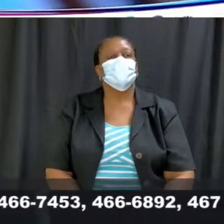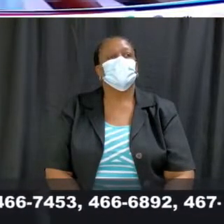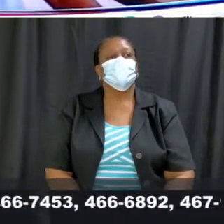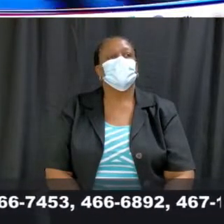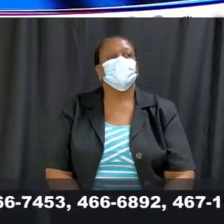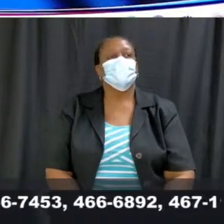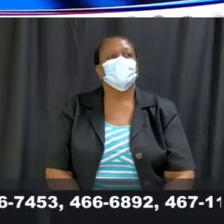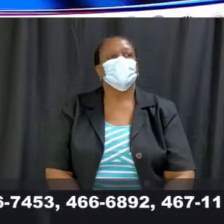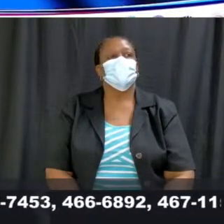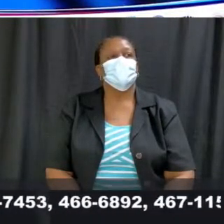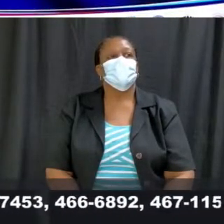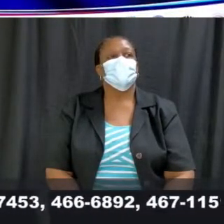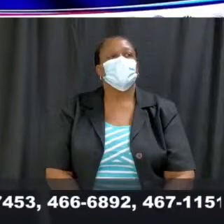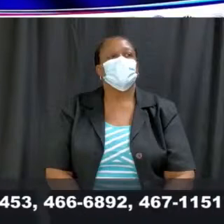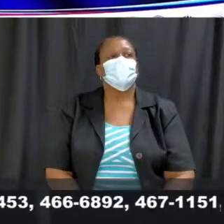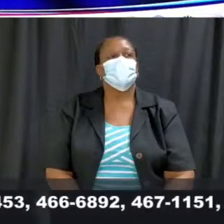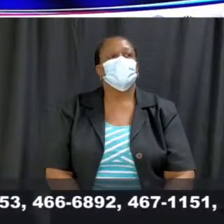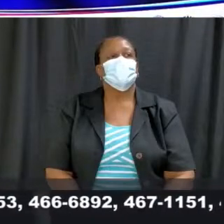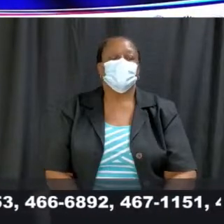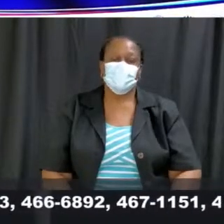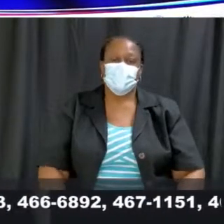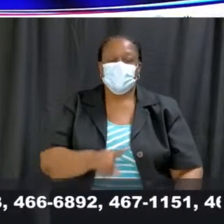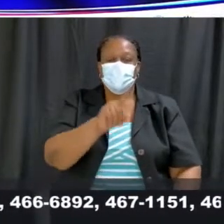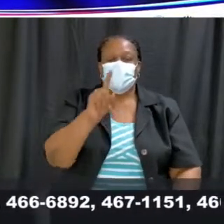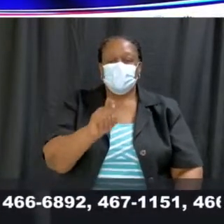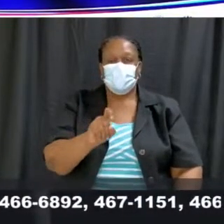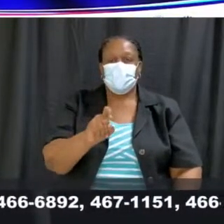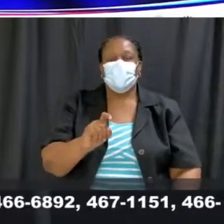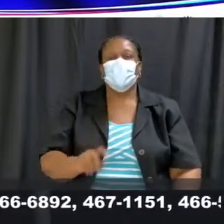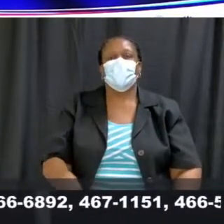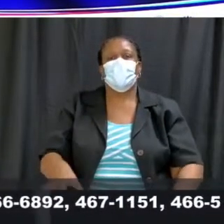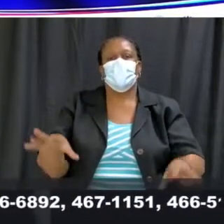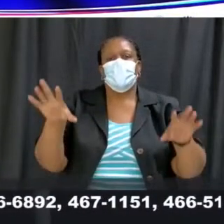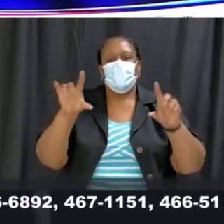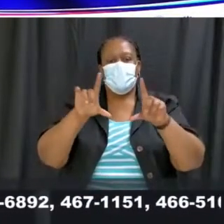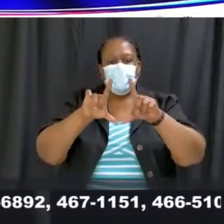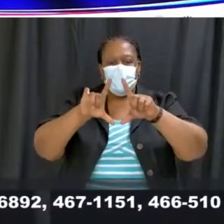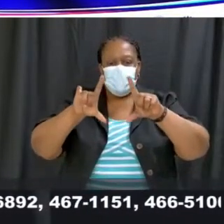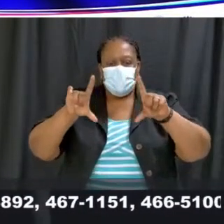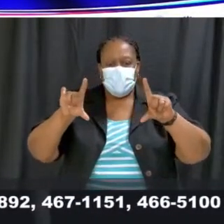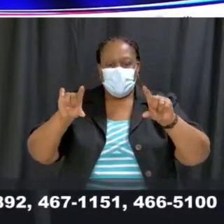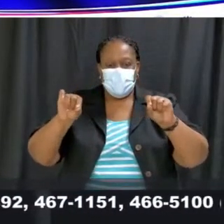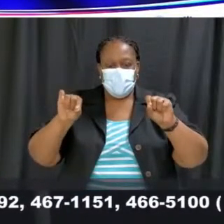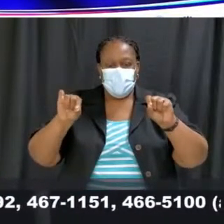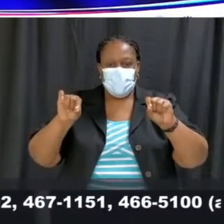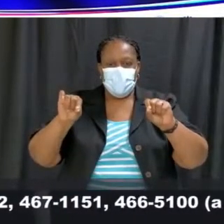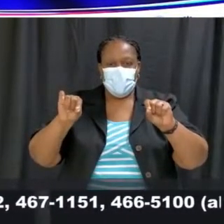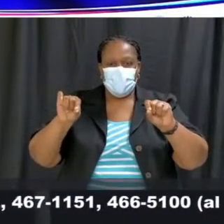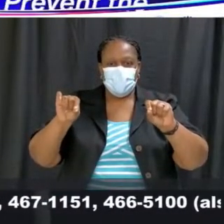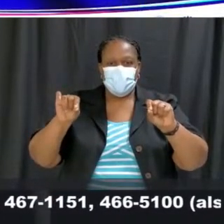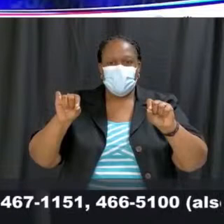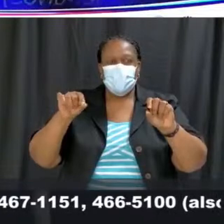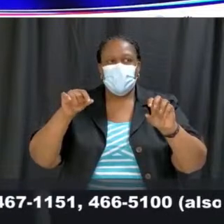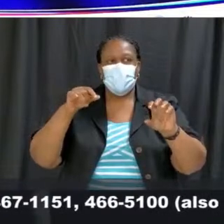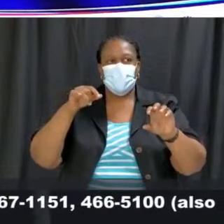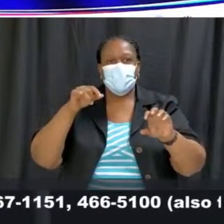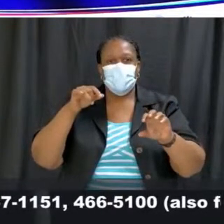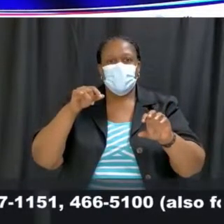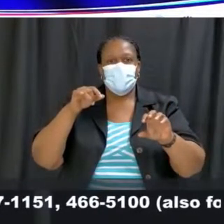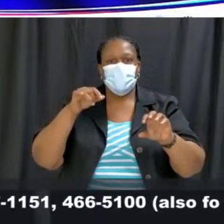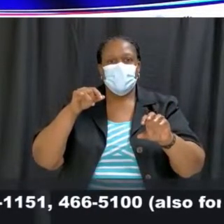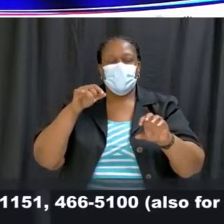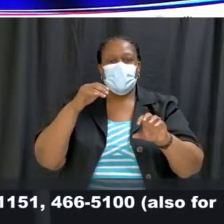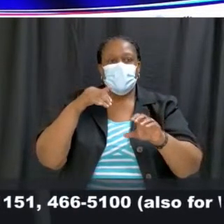With regard to getting the electronic vaccine cards, is there or will there be a location on